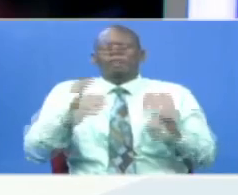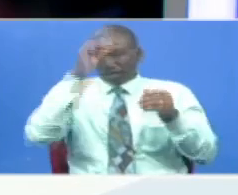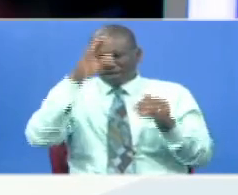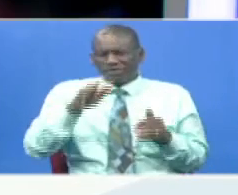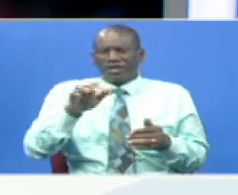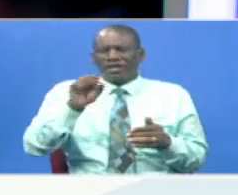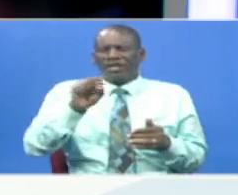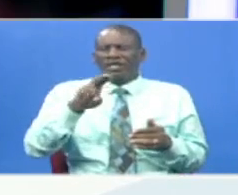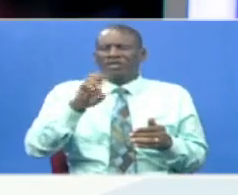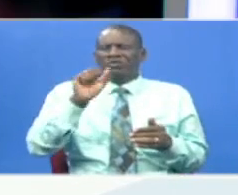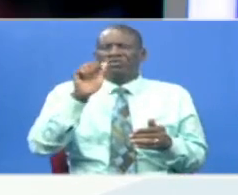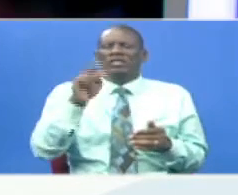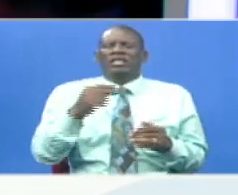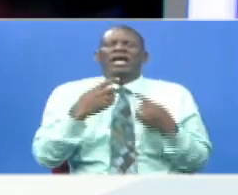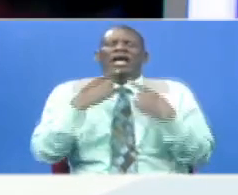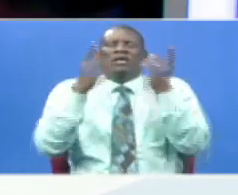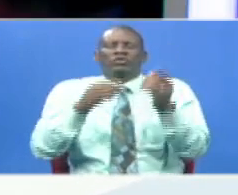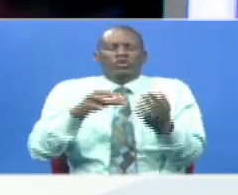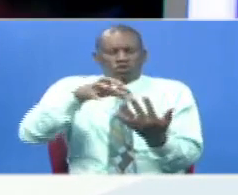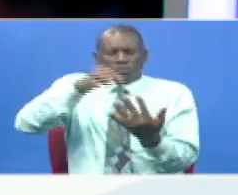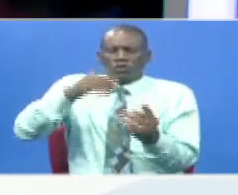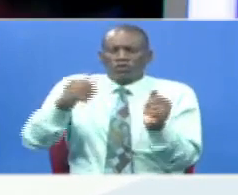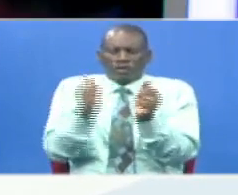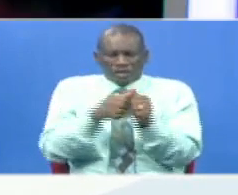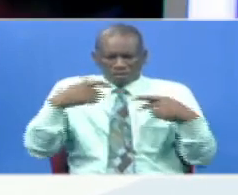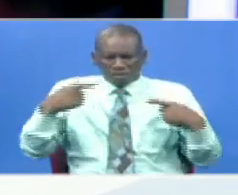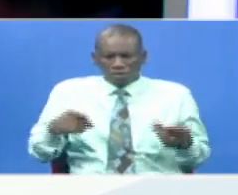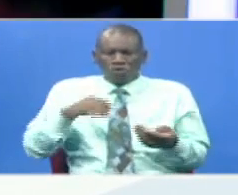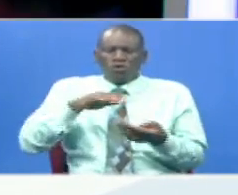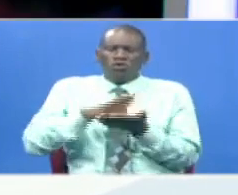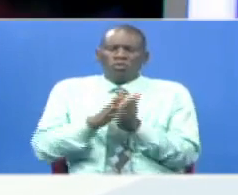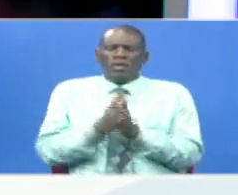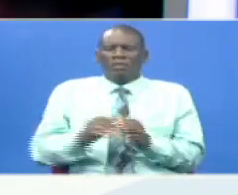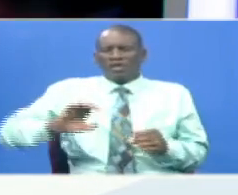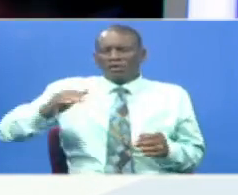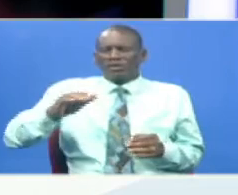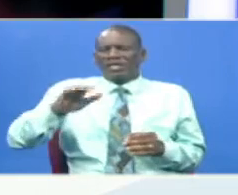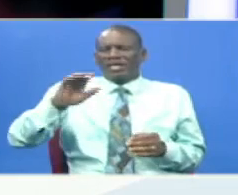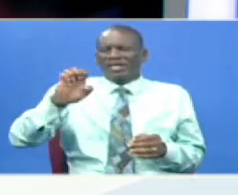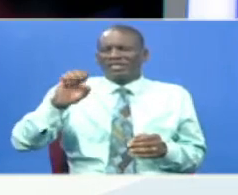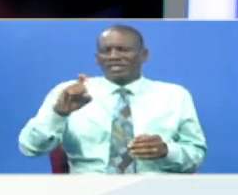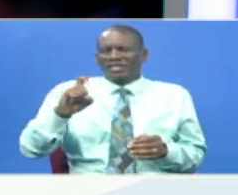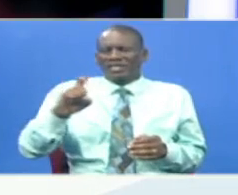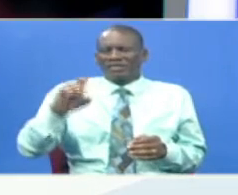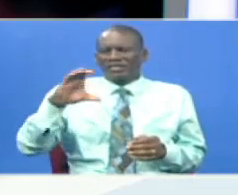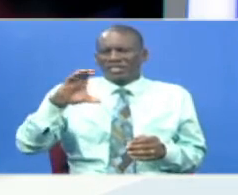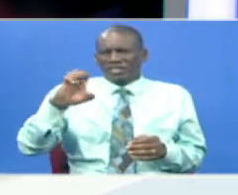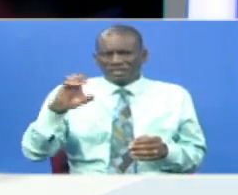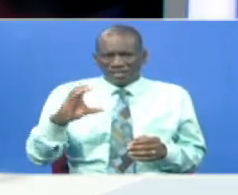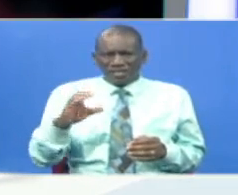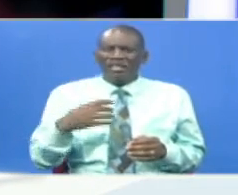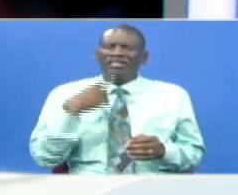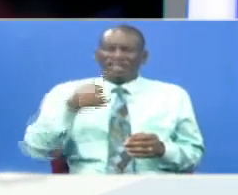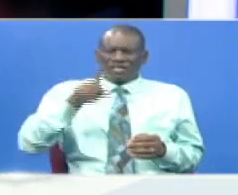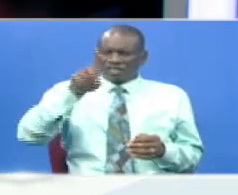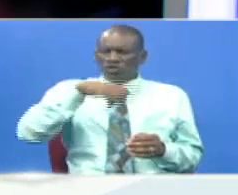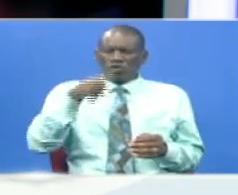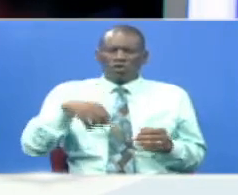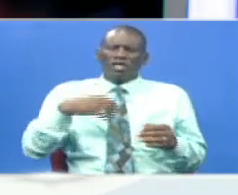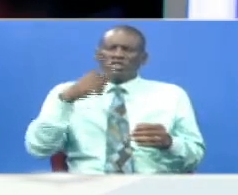the nomination of the 10 people to fill in the county executive roles in her cabinet, declaring the list illegal, saying the